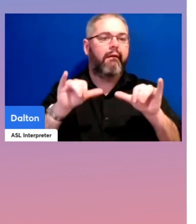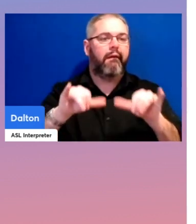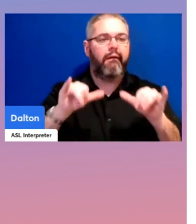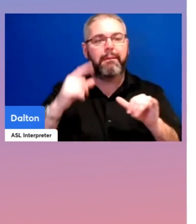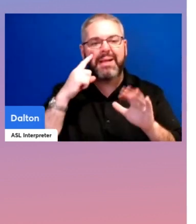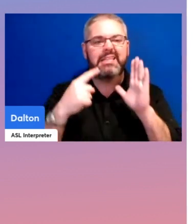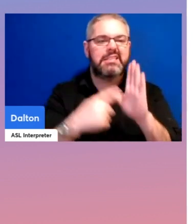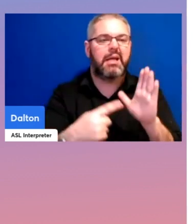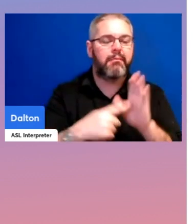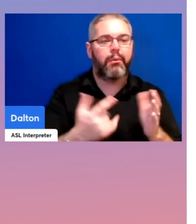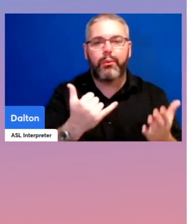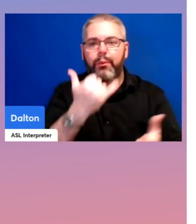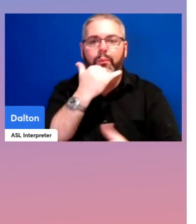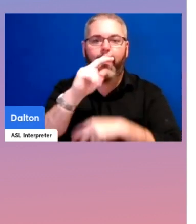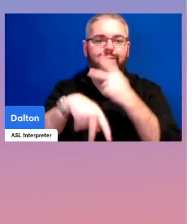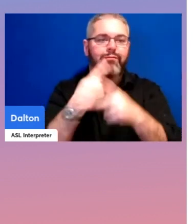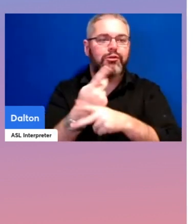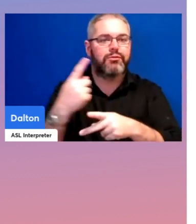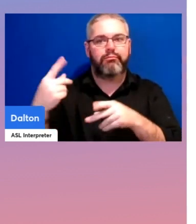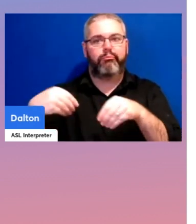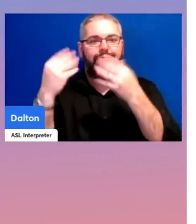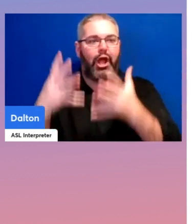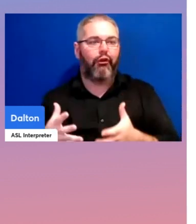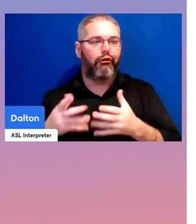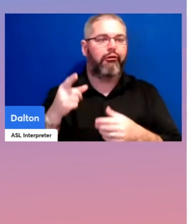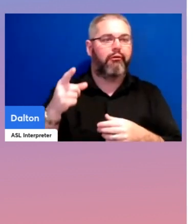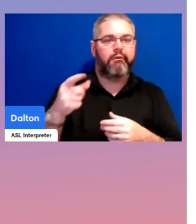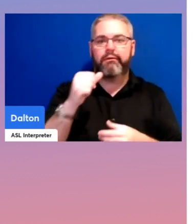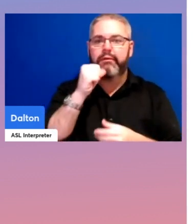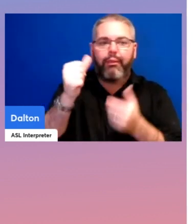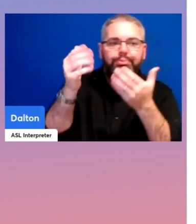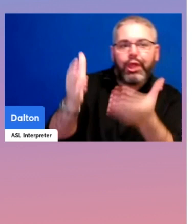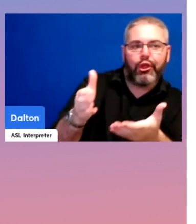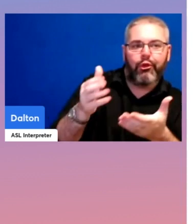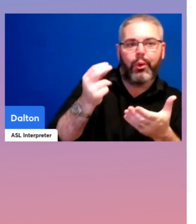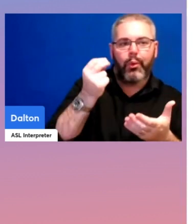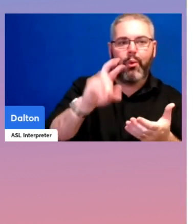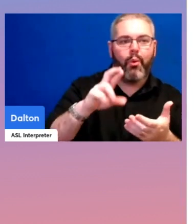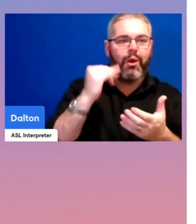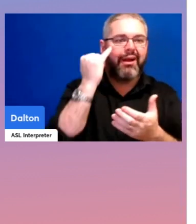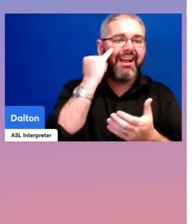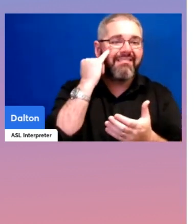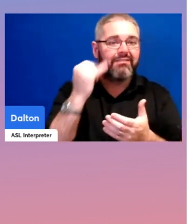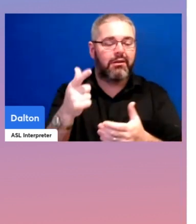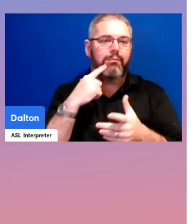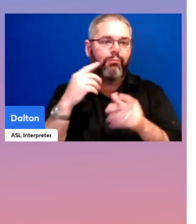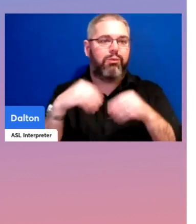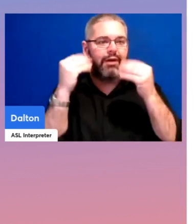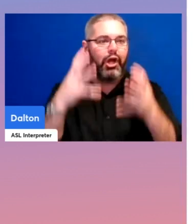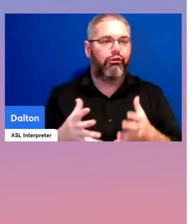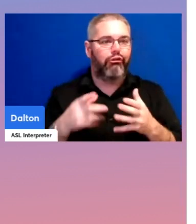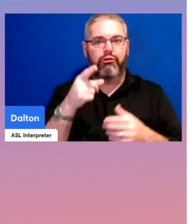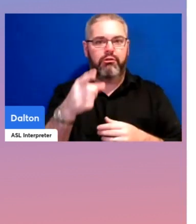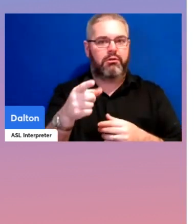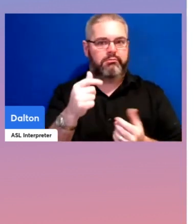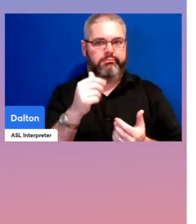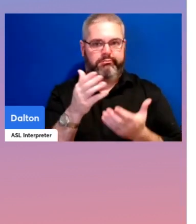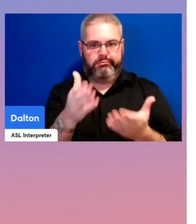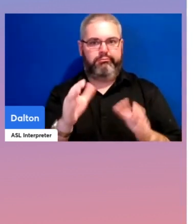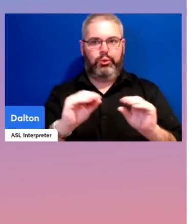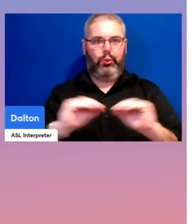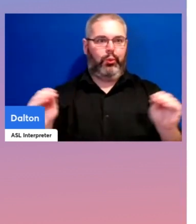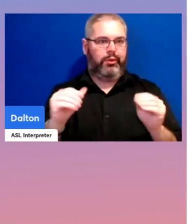a wrong version of a provider that doesn't exist, or you're using a provider that doesn't exist, for